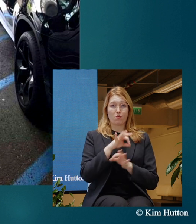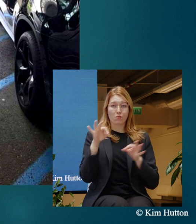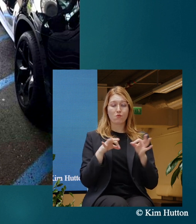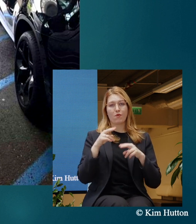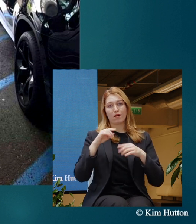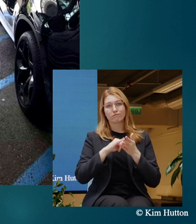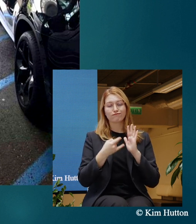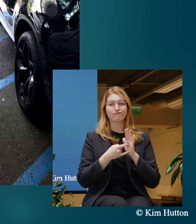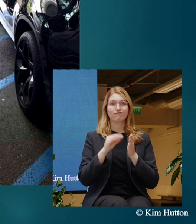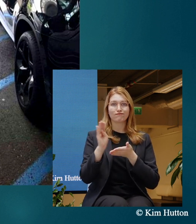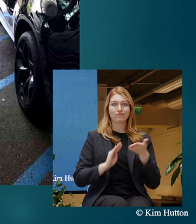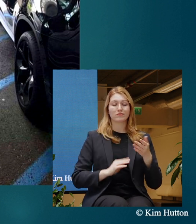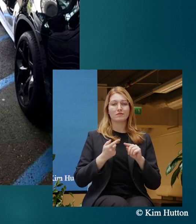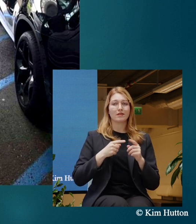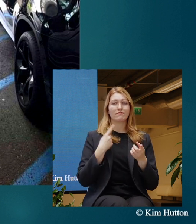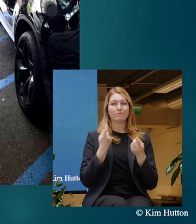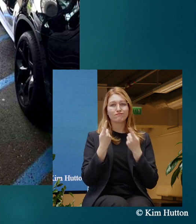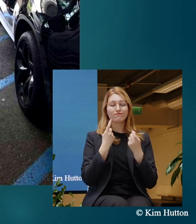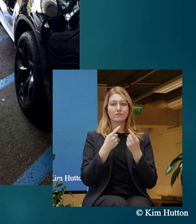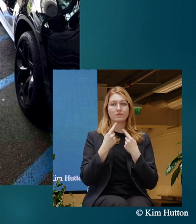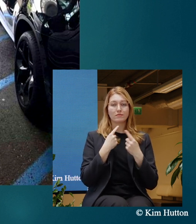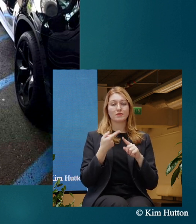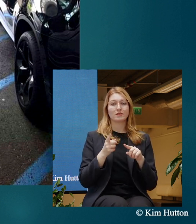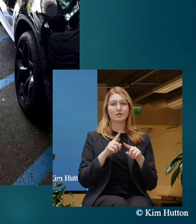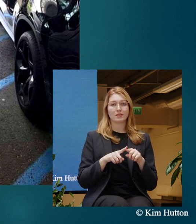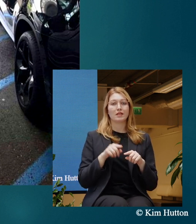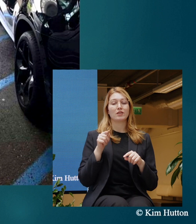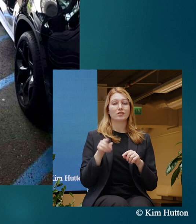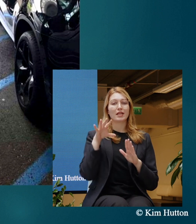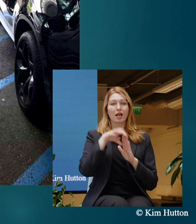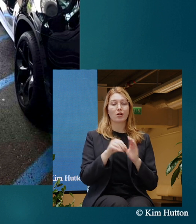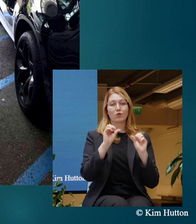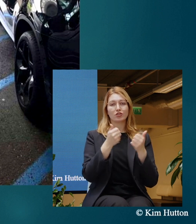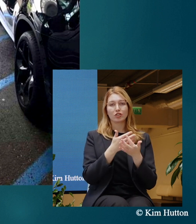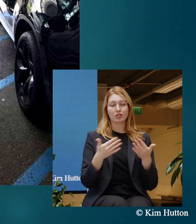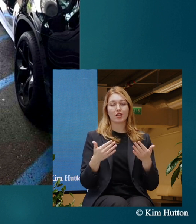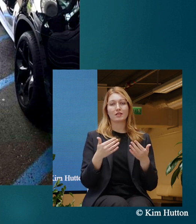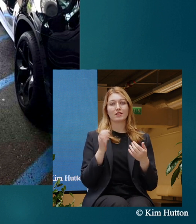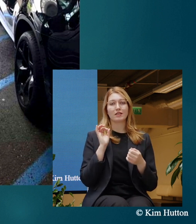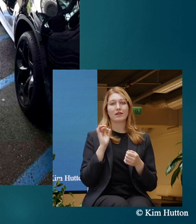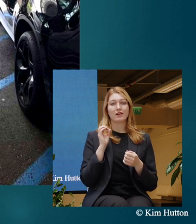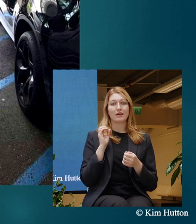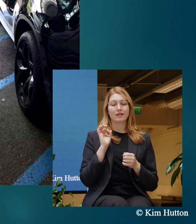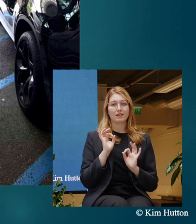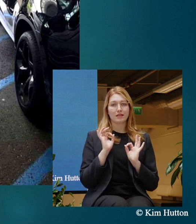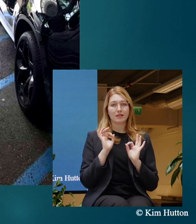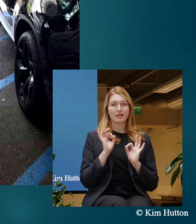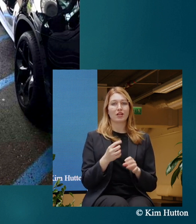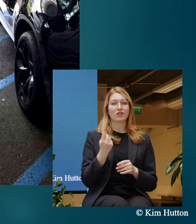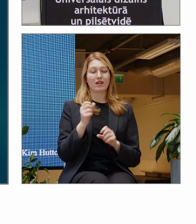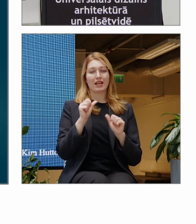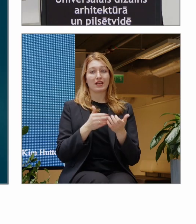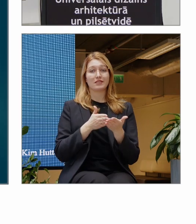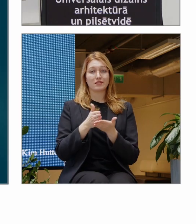for sustainable and resilience and for cost effectiveness, inclusive design in the early stages is the only way to go.